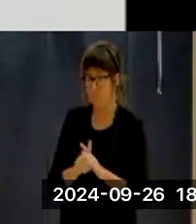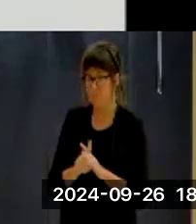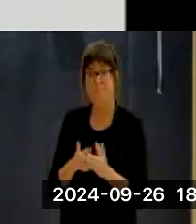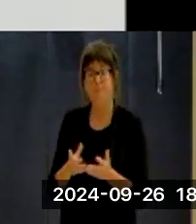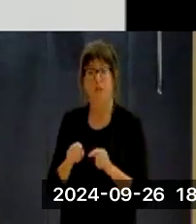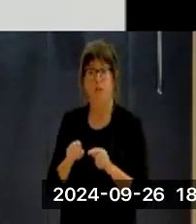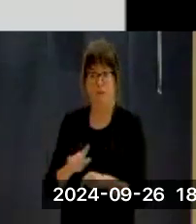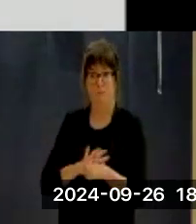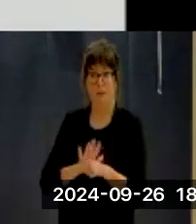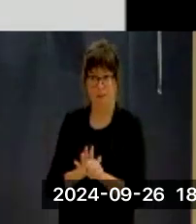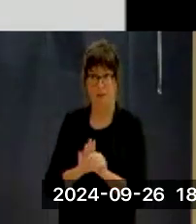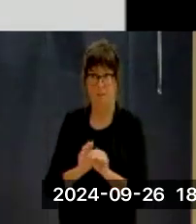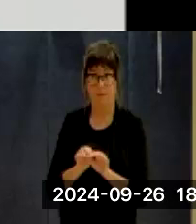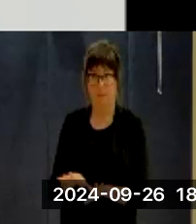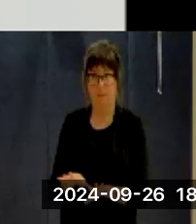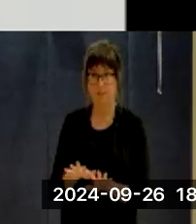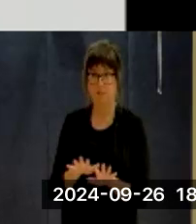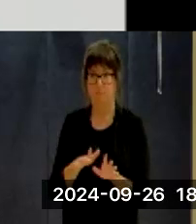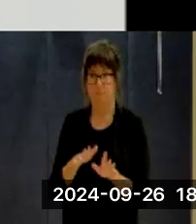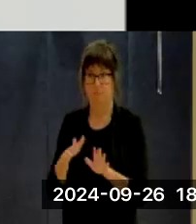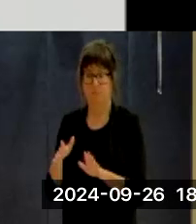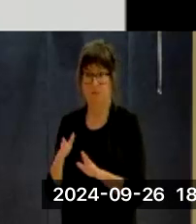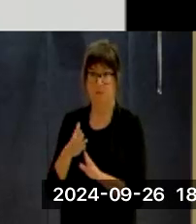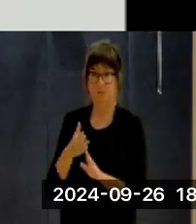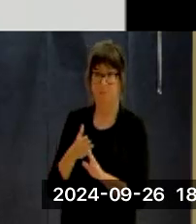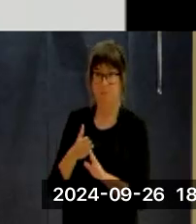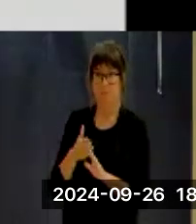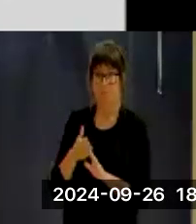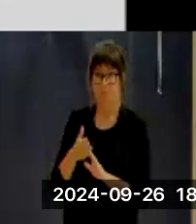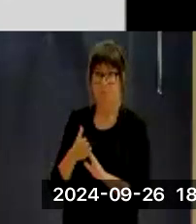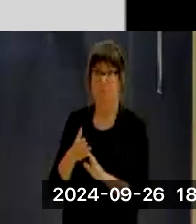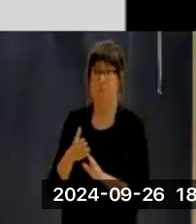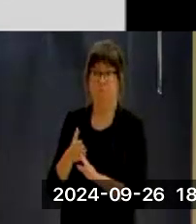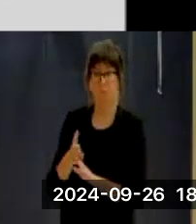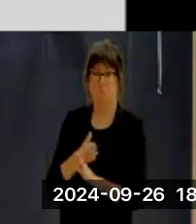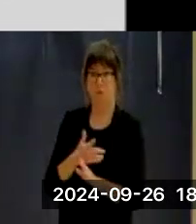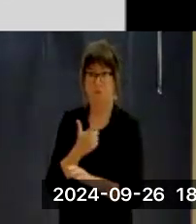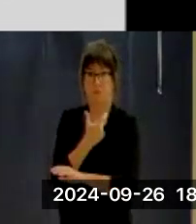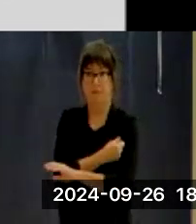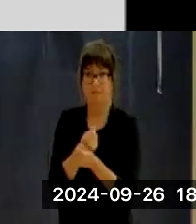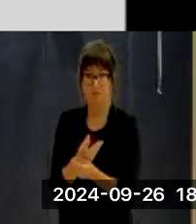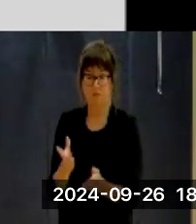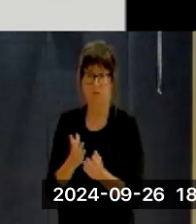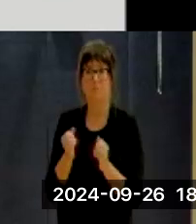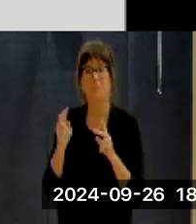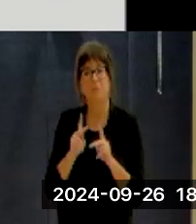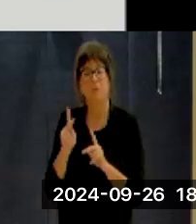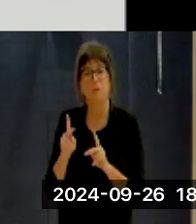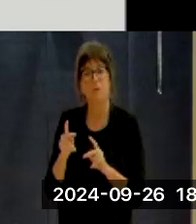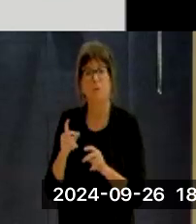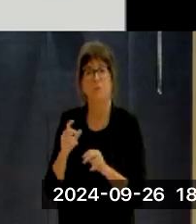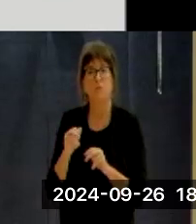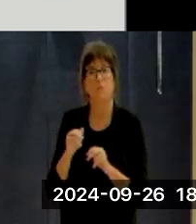during the pandemic, prior to vaccinations, a lot of people with disabilities, especially intellectual